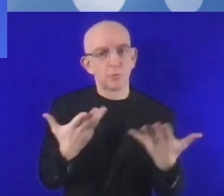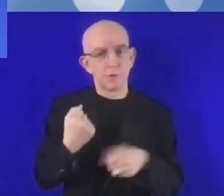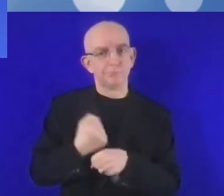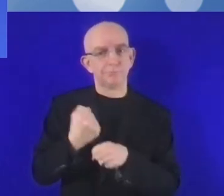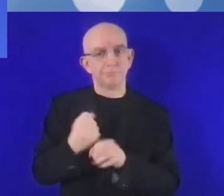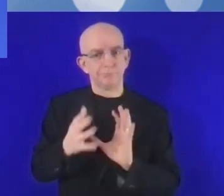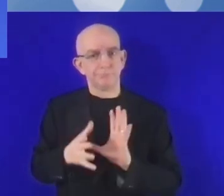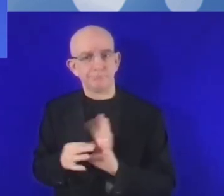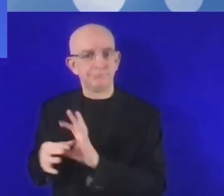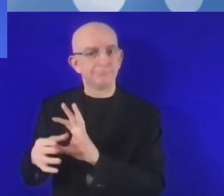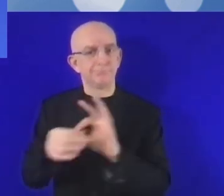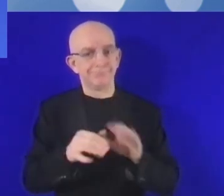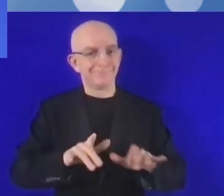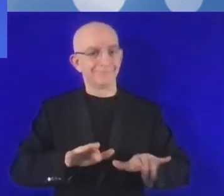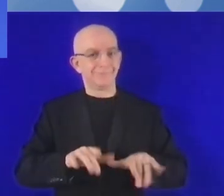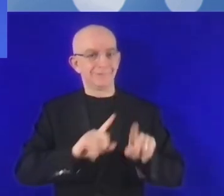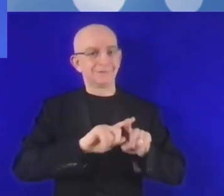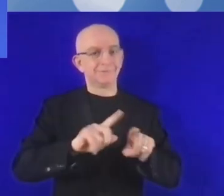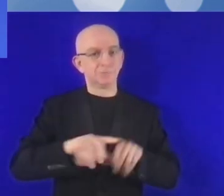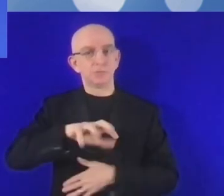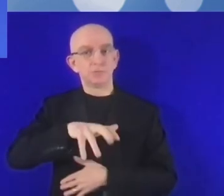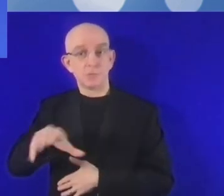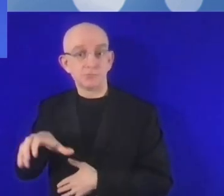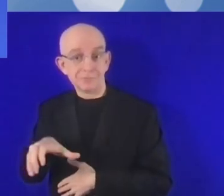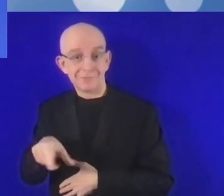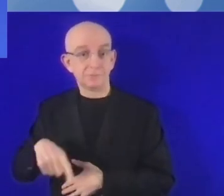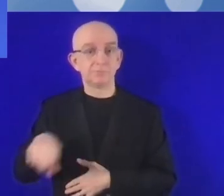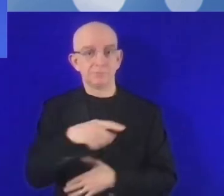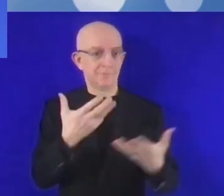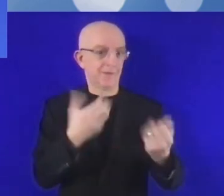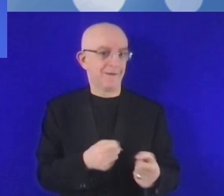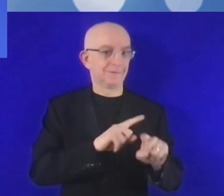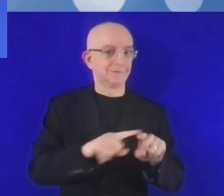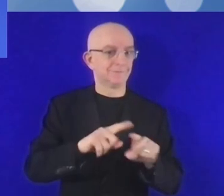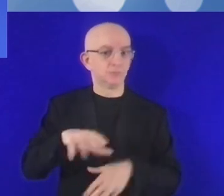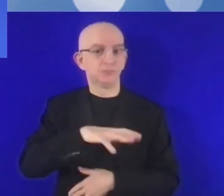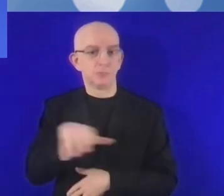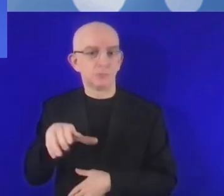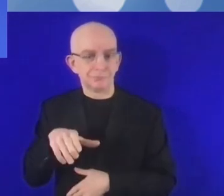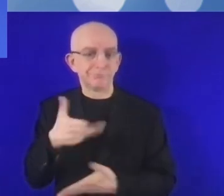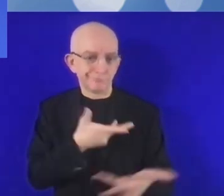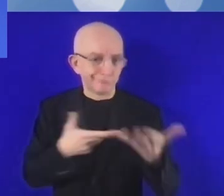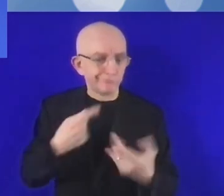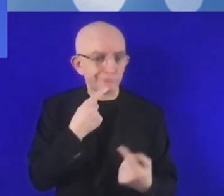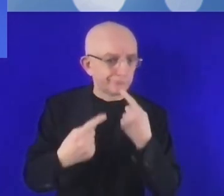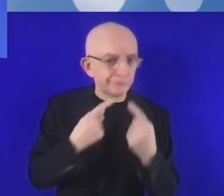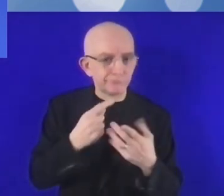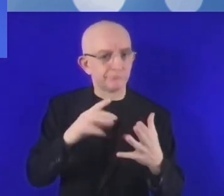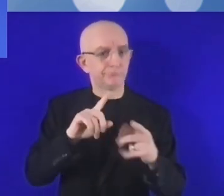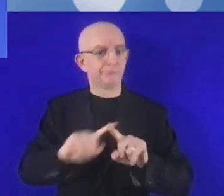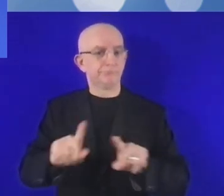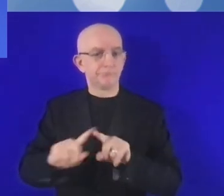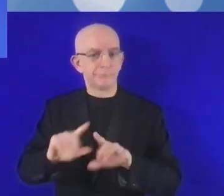different countries who talked about the different forms of collaboration, both at the European level within the V4